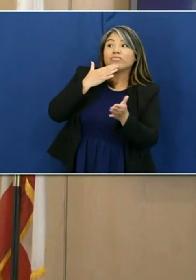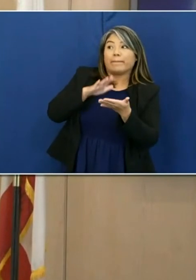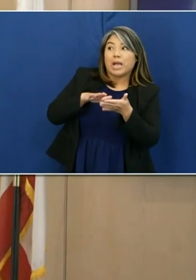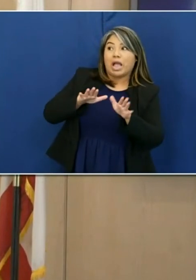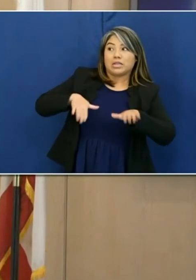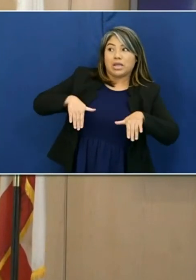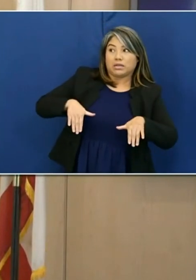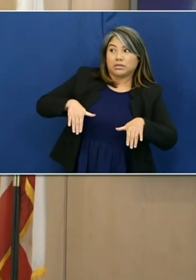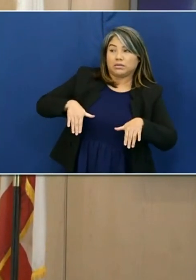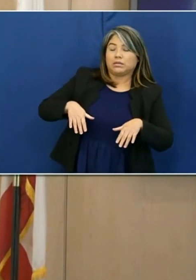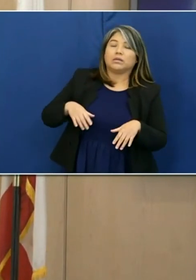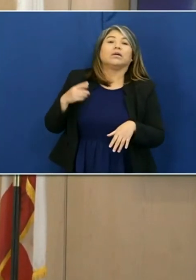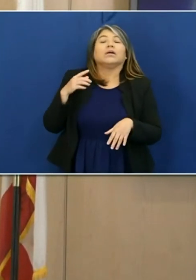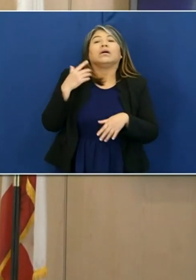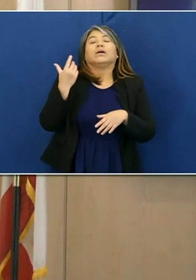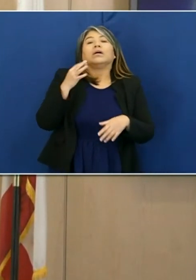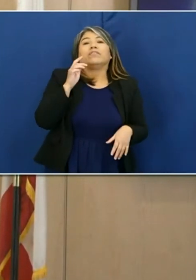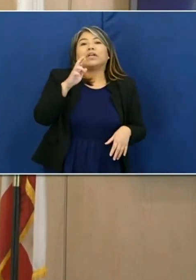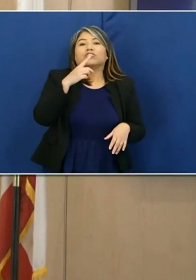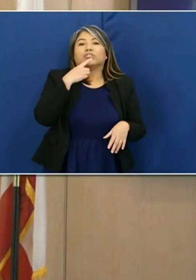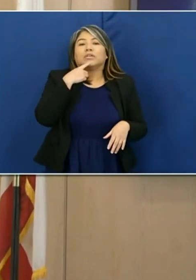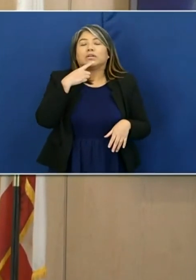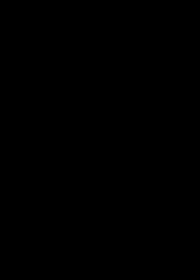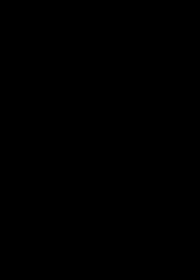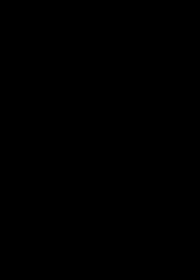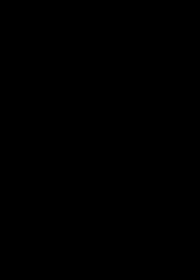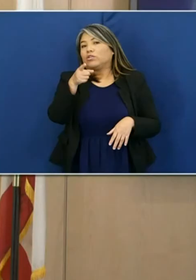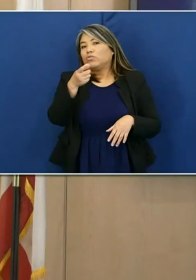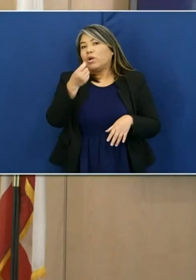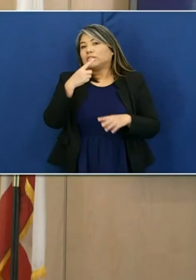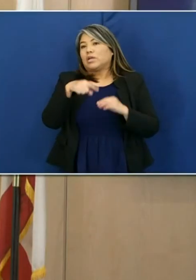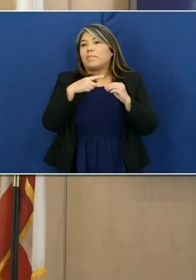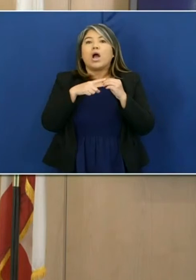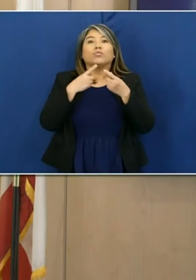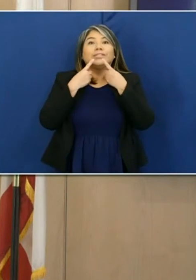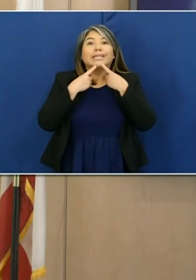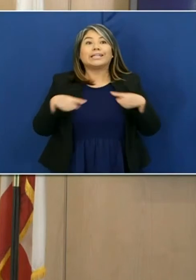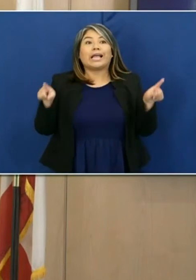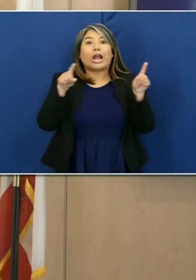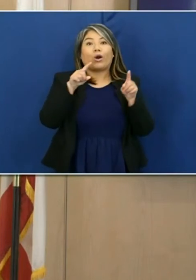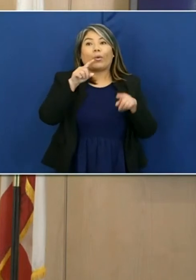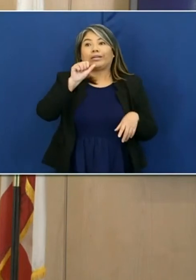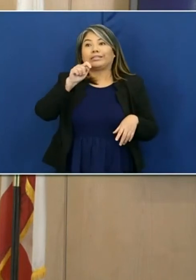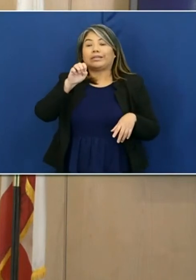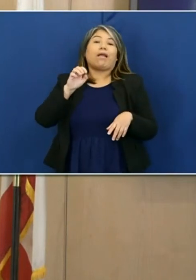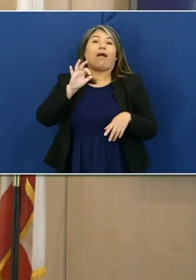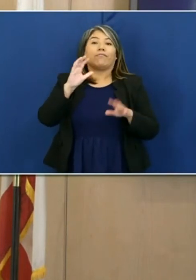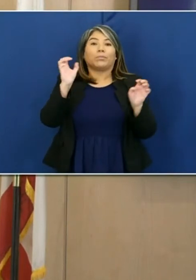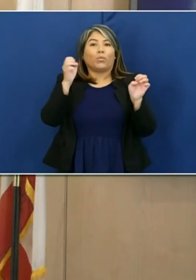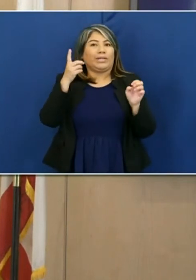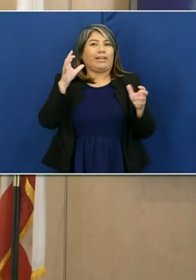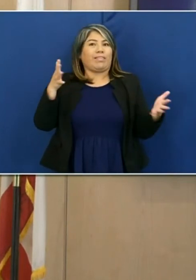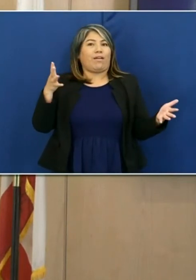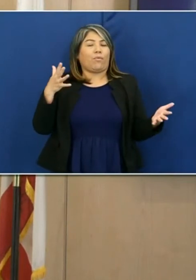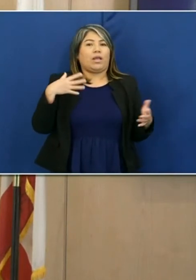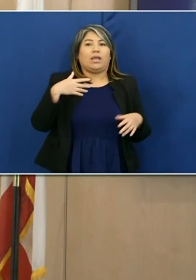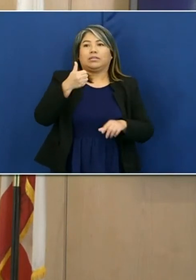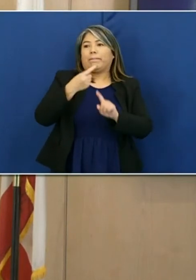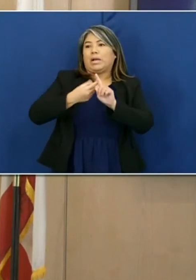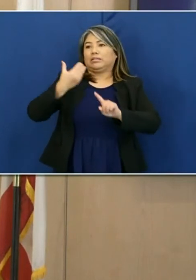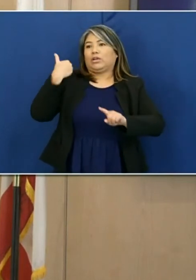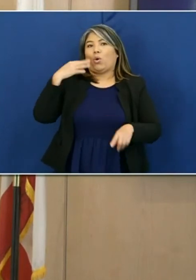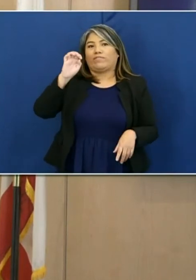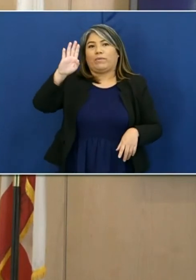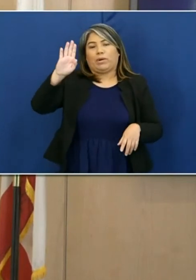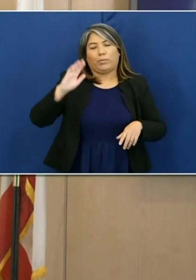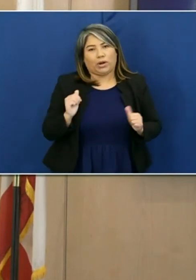yet. No, and just to add on to that, you asked state of emergency. We did that 10 months ago. In February, we declared a state of